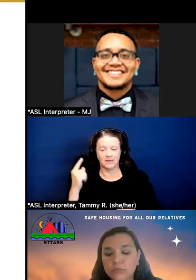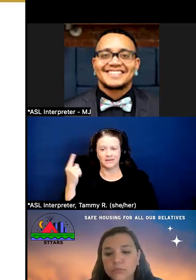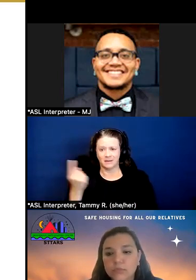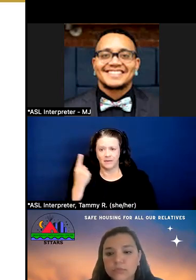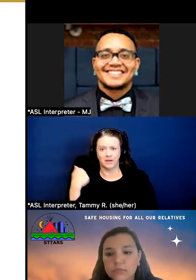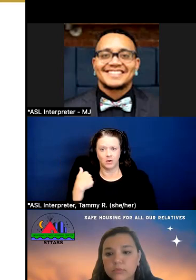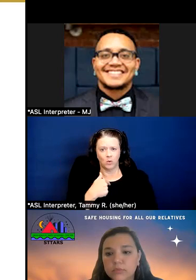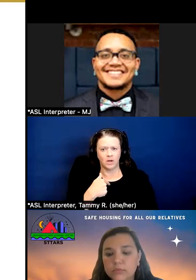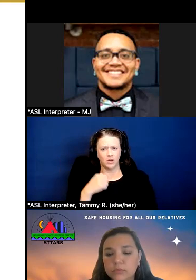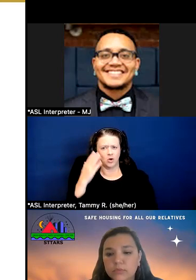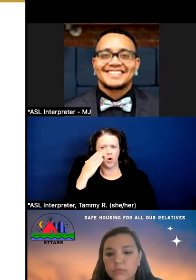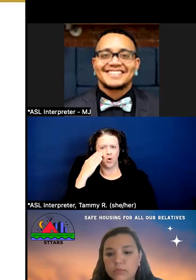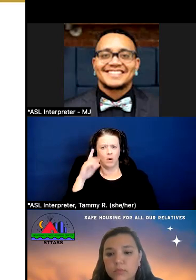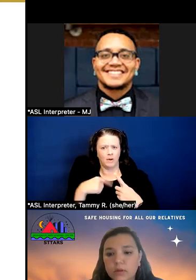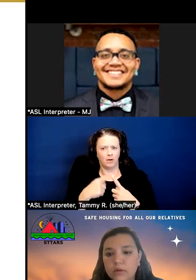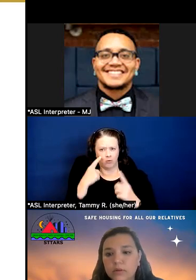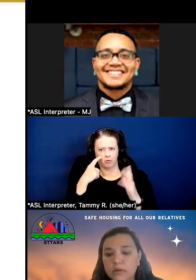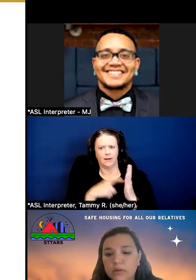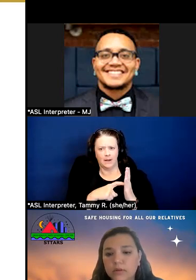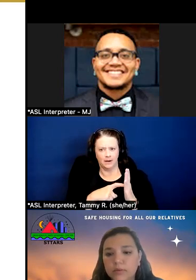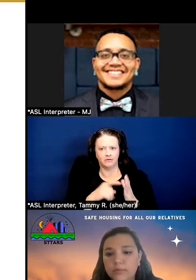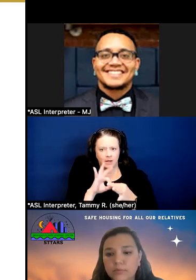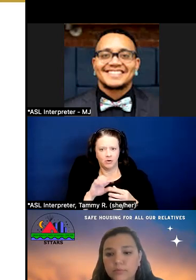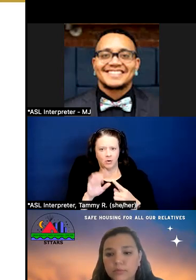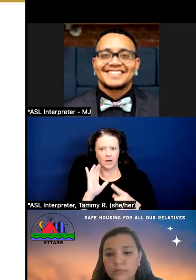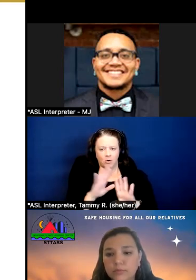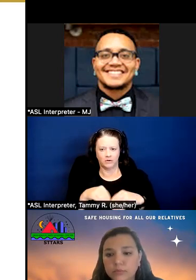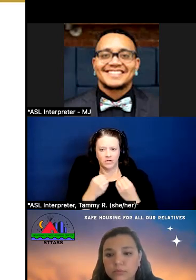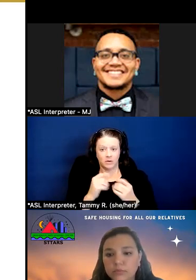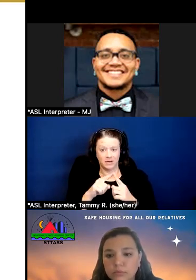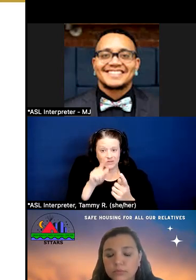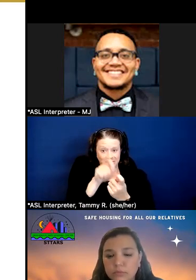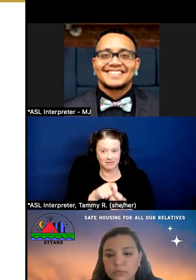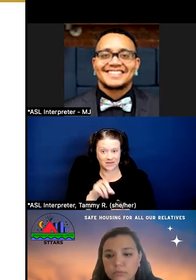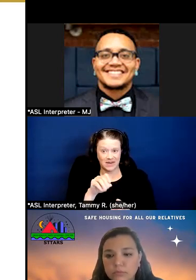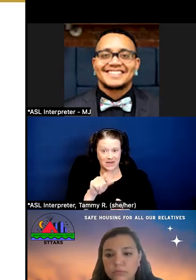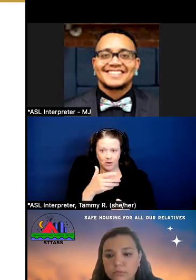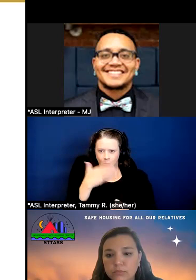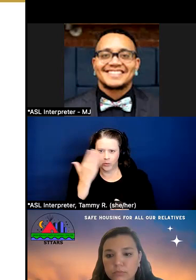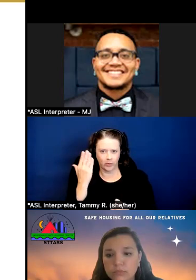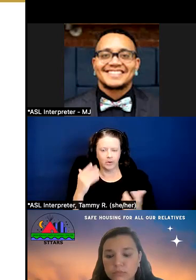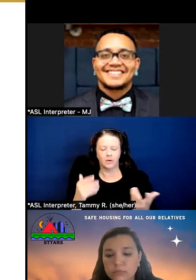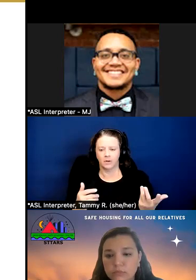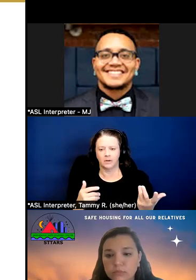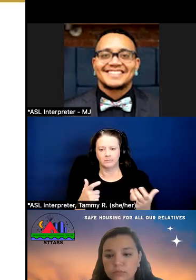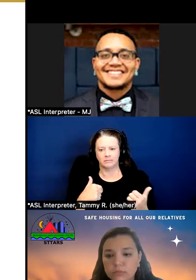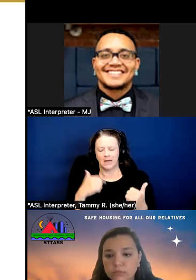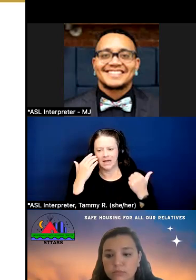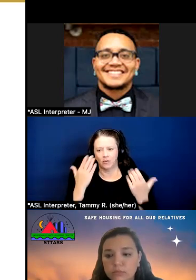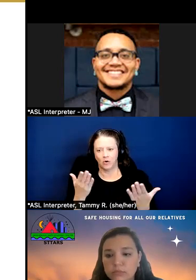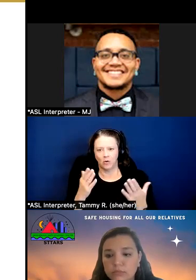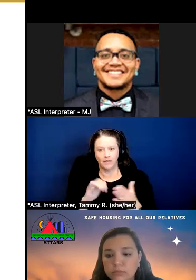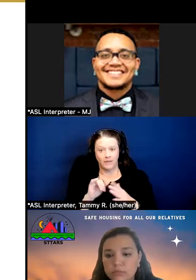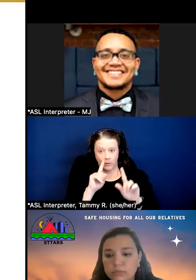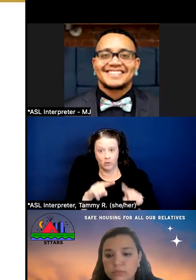on our radar as an organization, but we don't have any specific data on this, but I can try to share that I don't know that the report